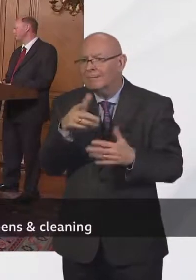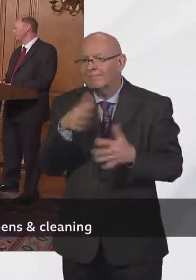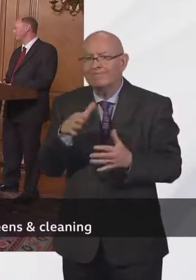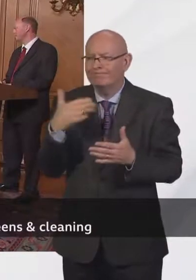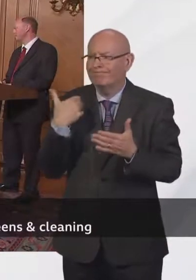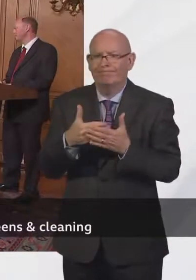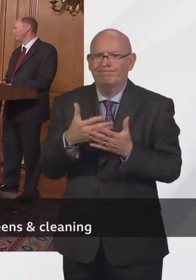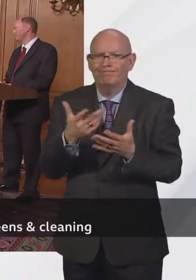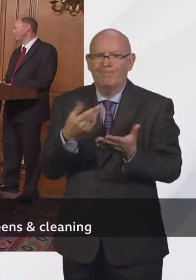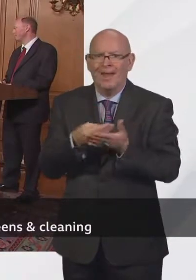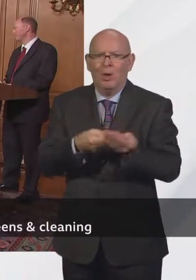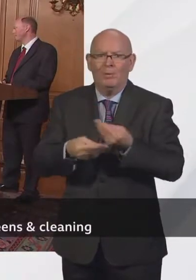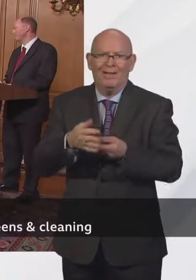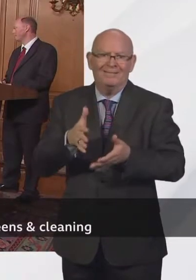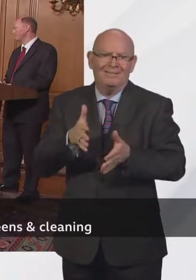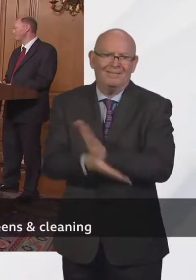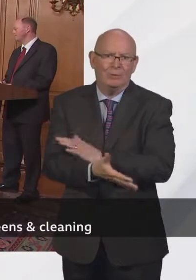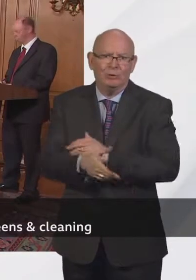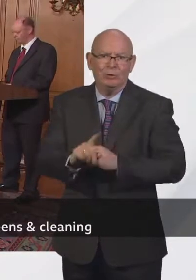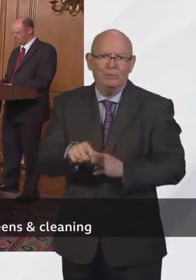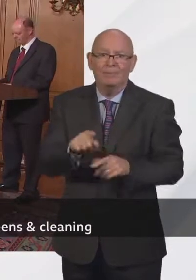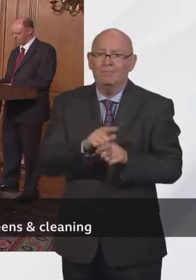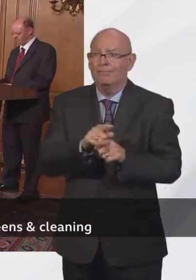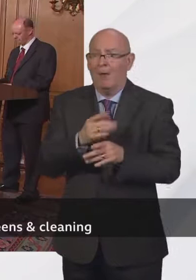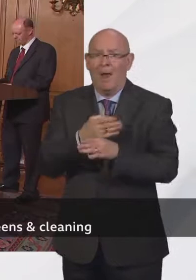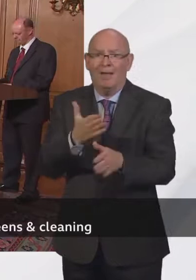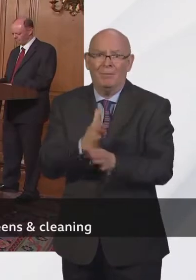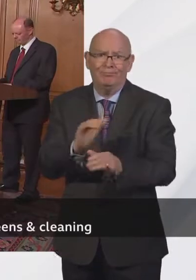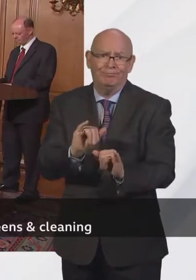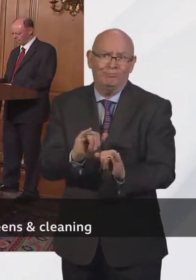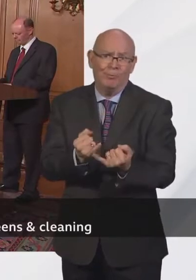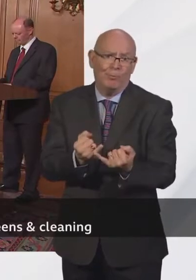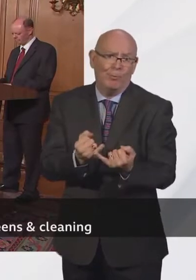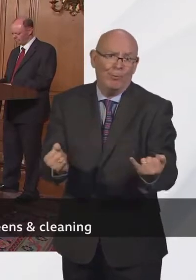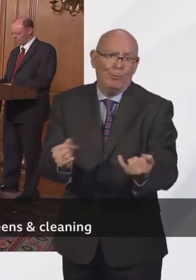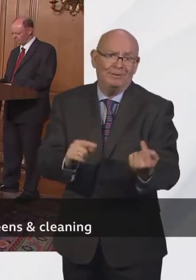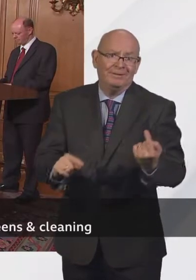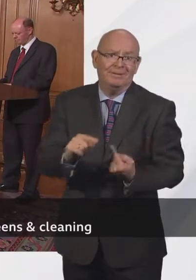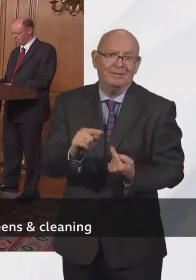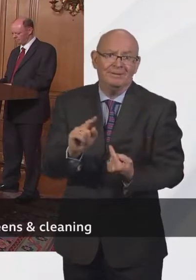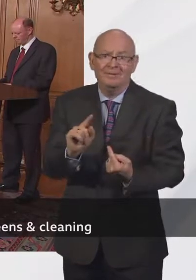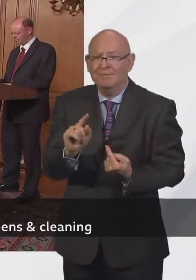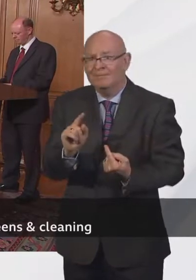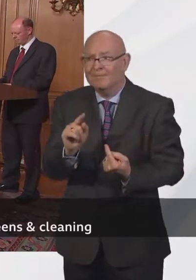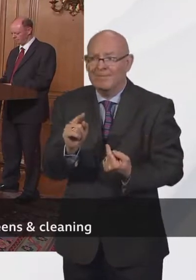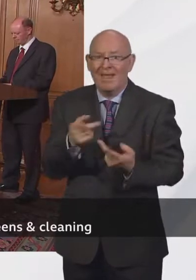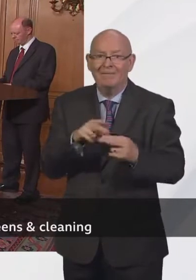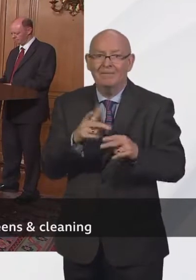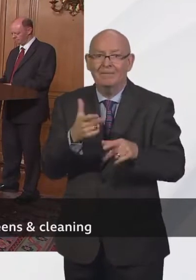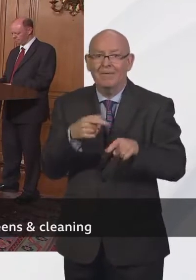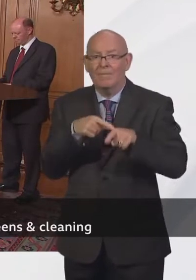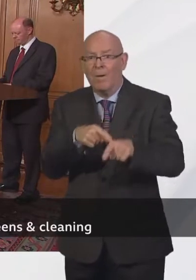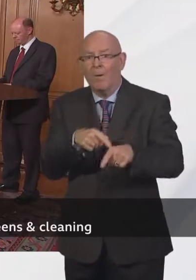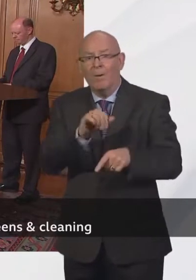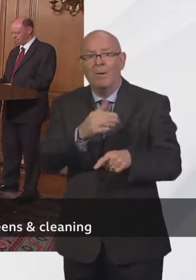go at both, and then perhaps scientific and medical colleagues can comment on the changes in